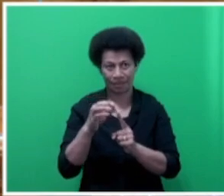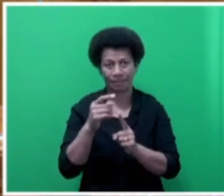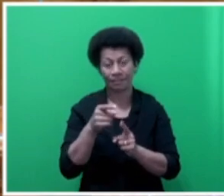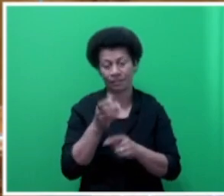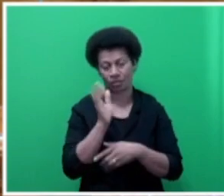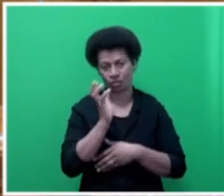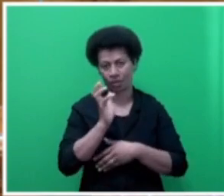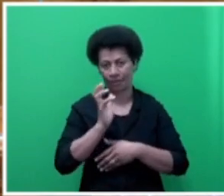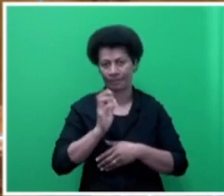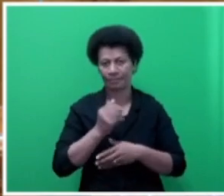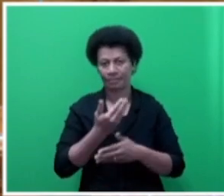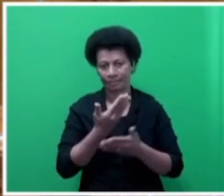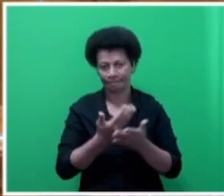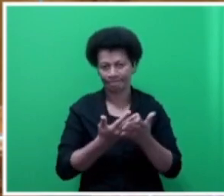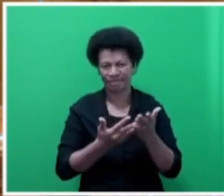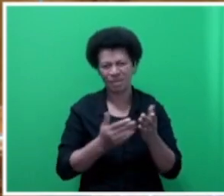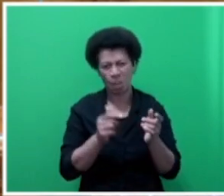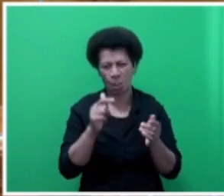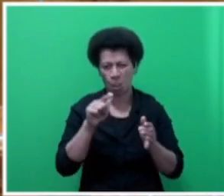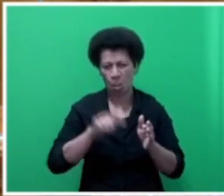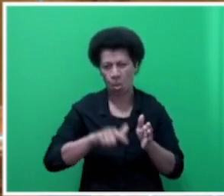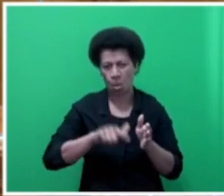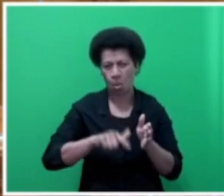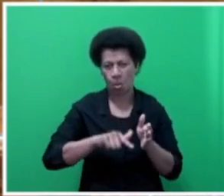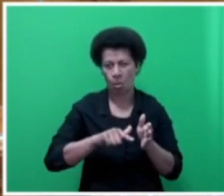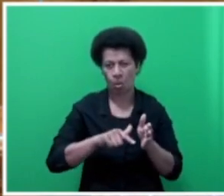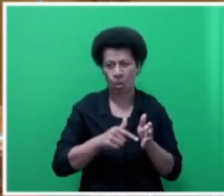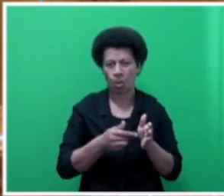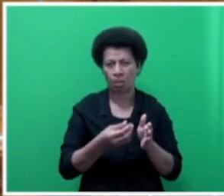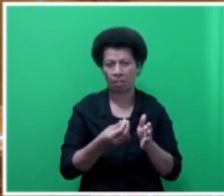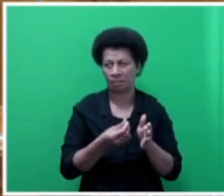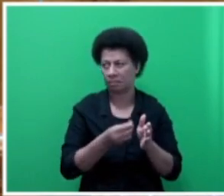still marginally low.